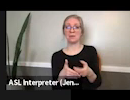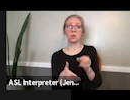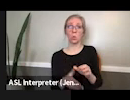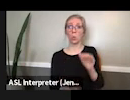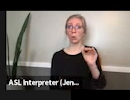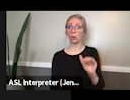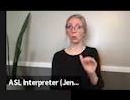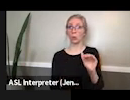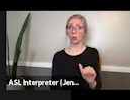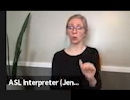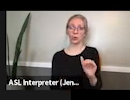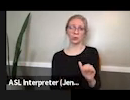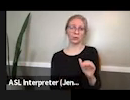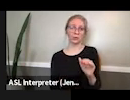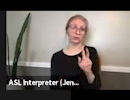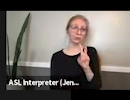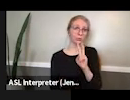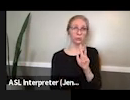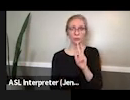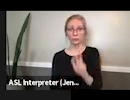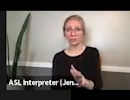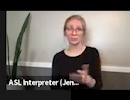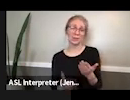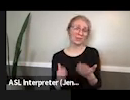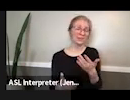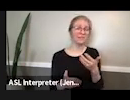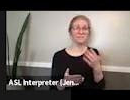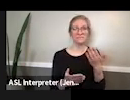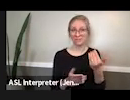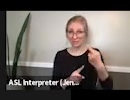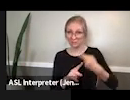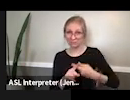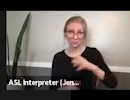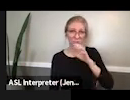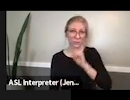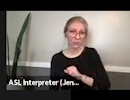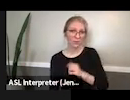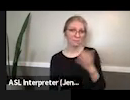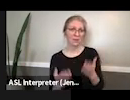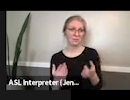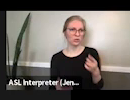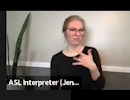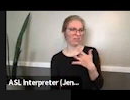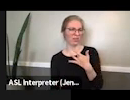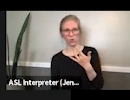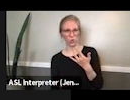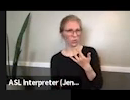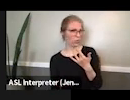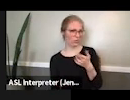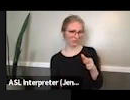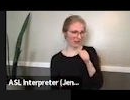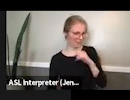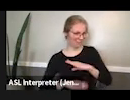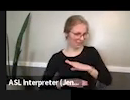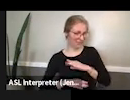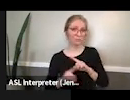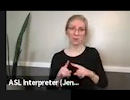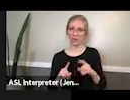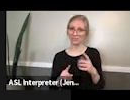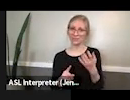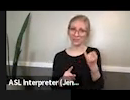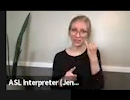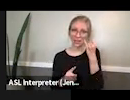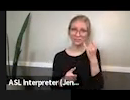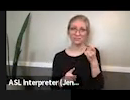and you might be working with a kid who's 15 months old, and you go, well, that's not meeting this. Well, no, it's not. But if you're watching a